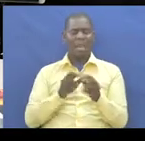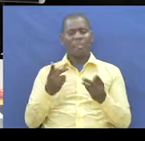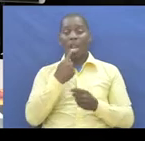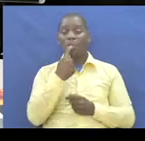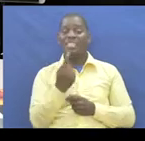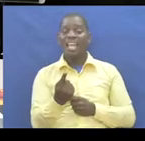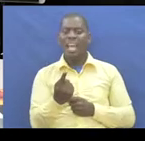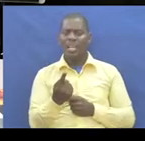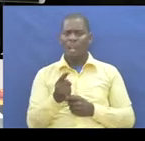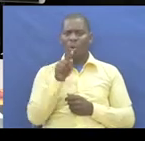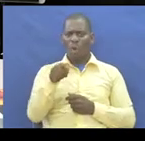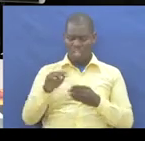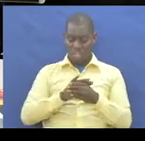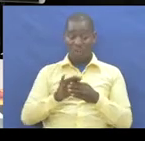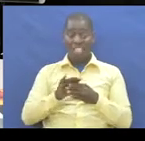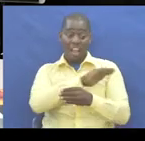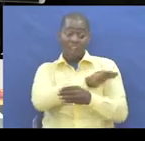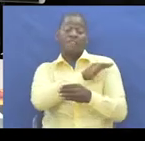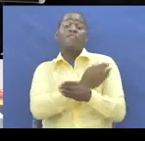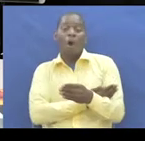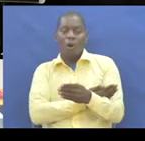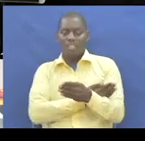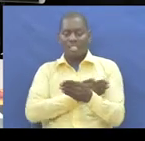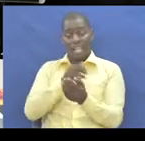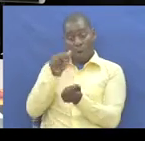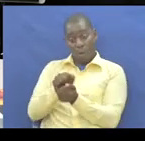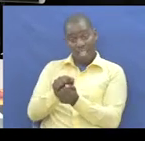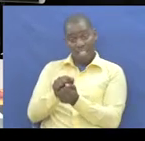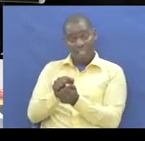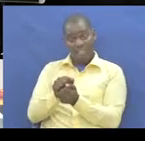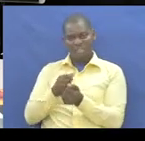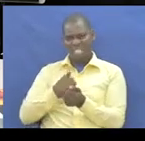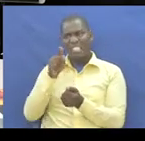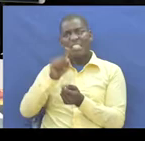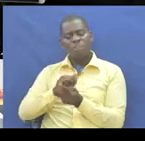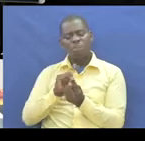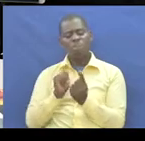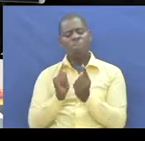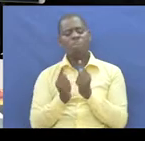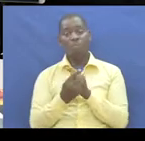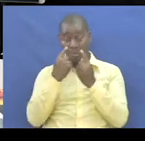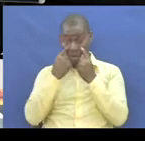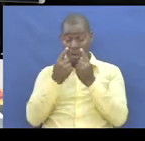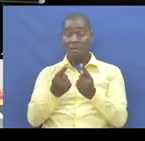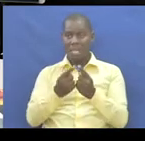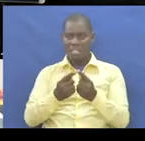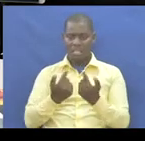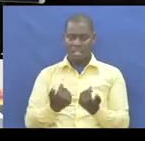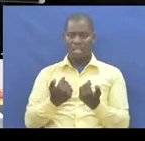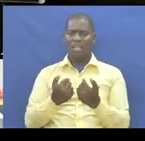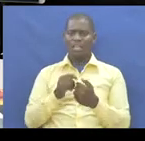a circle or whether it's an oval shape, any kind of a shape you say. But we say if you apply force to